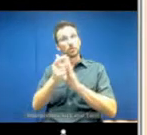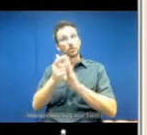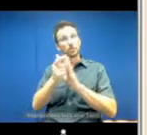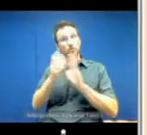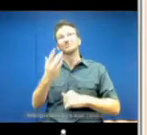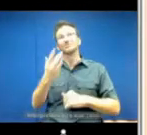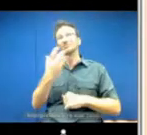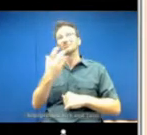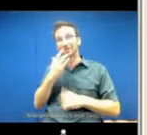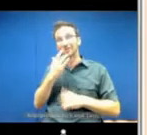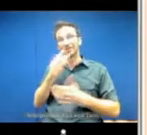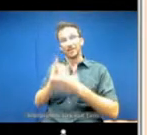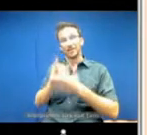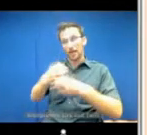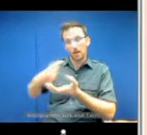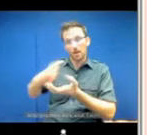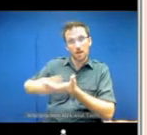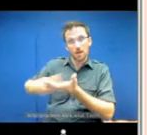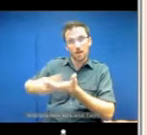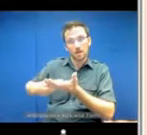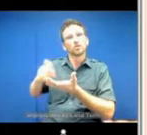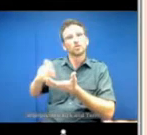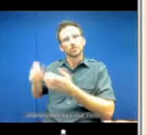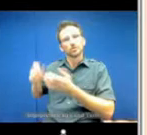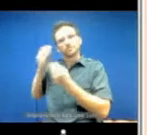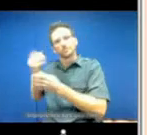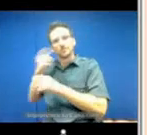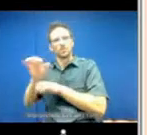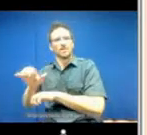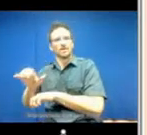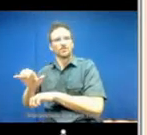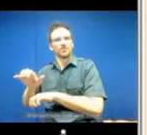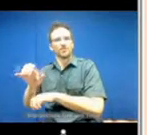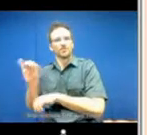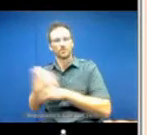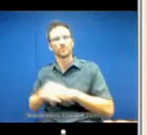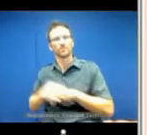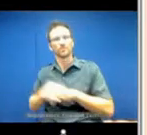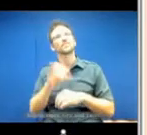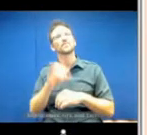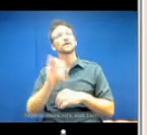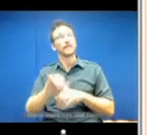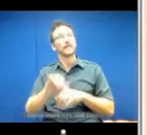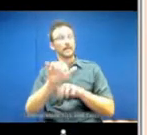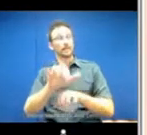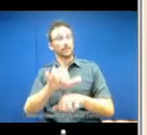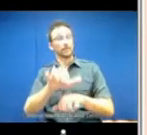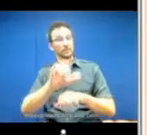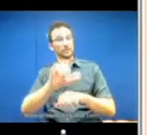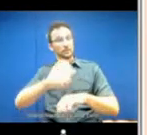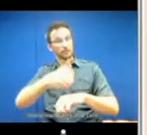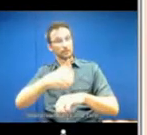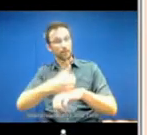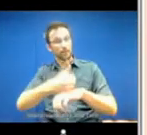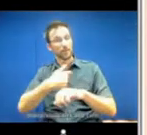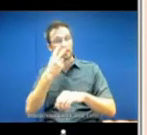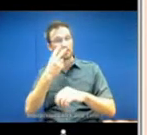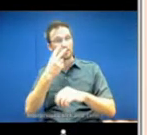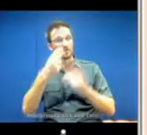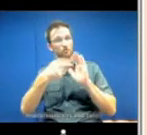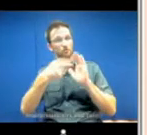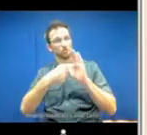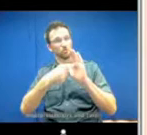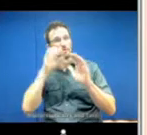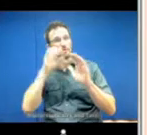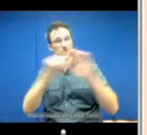record. I did a deposition, the one I showed you the picture of, with the 2 table interpreters. And in the beginning,